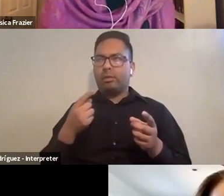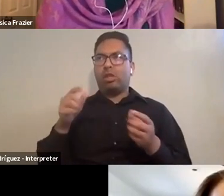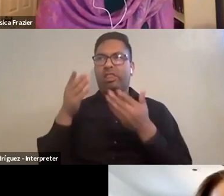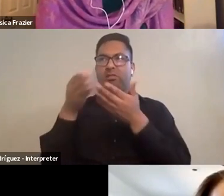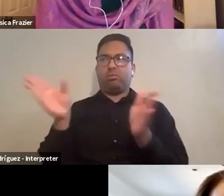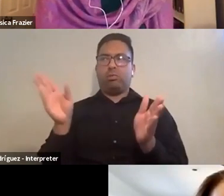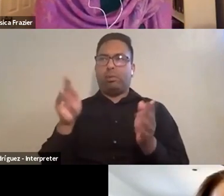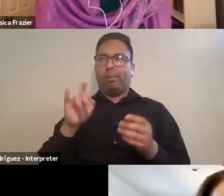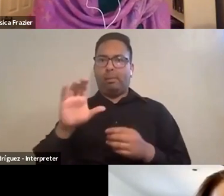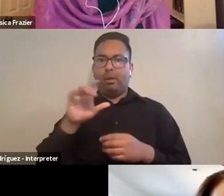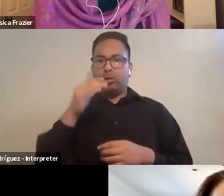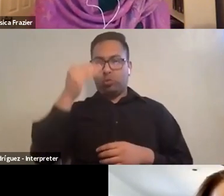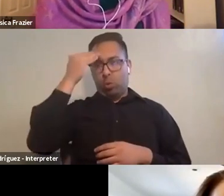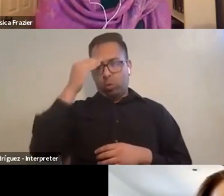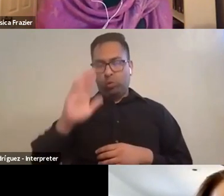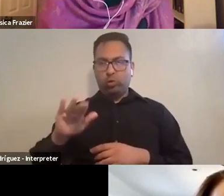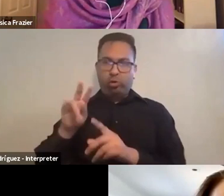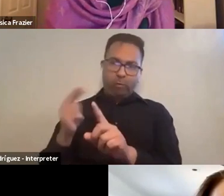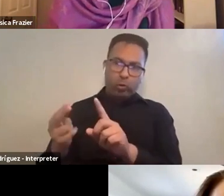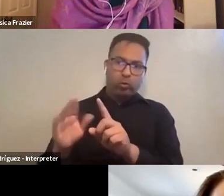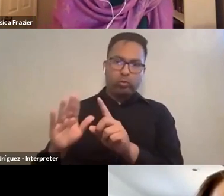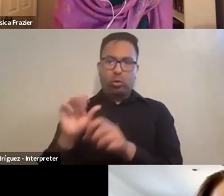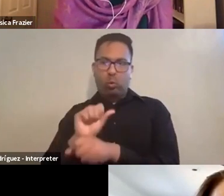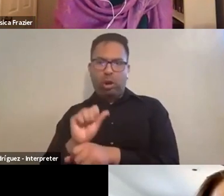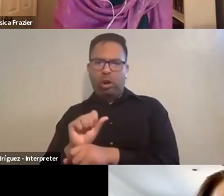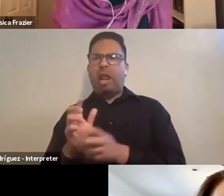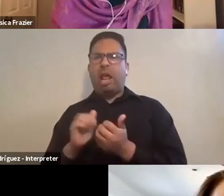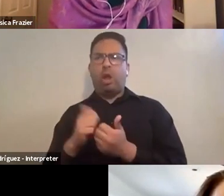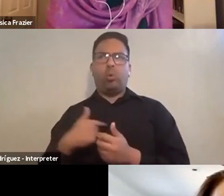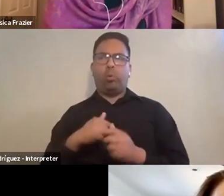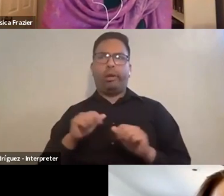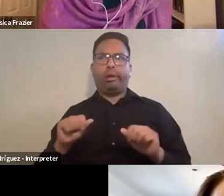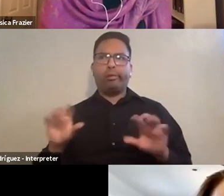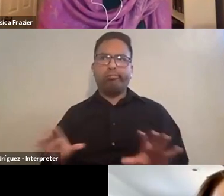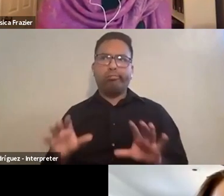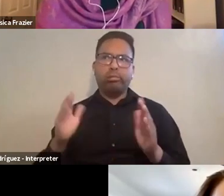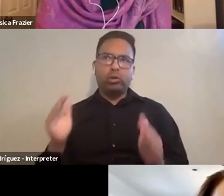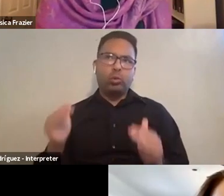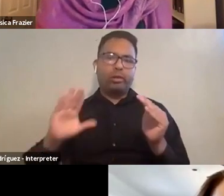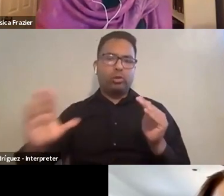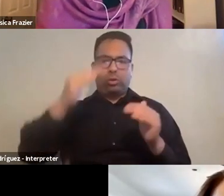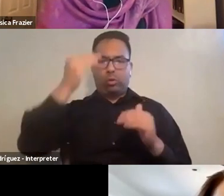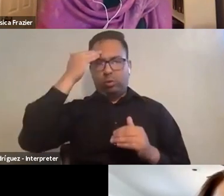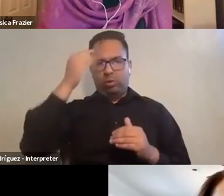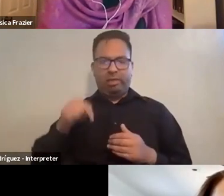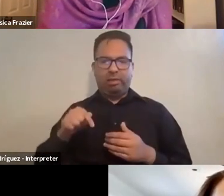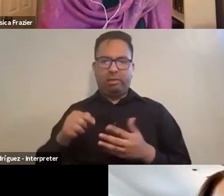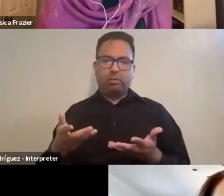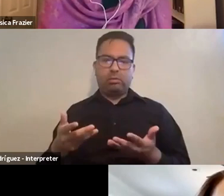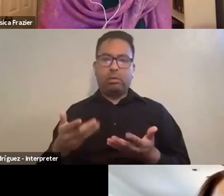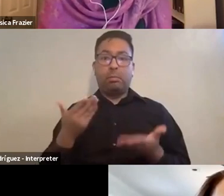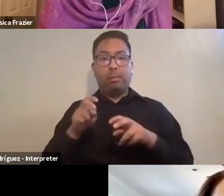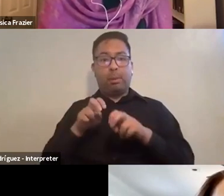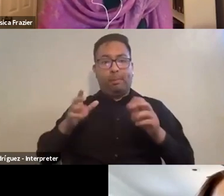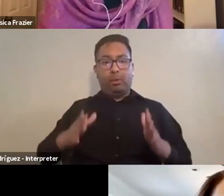views, and what is being done to increase this familiarity? Maybe that's something our panelists could address,